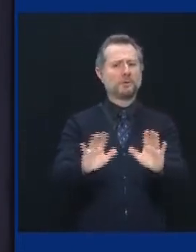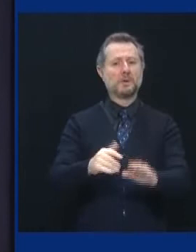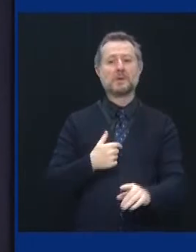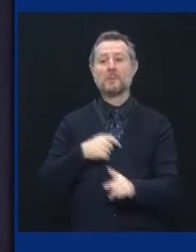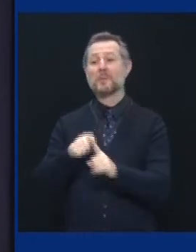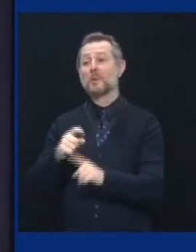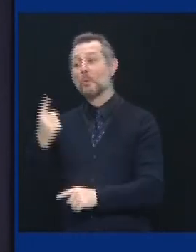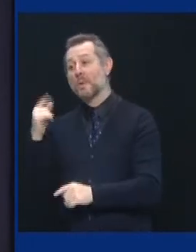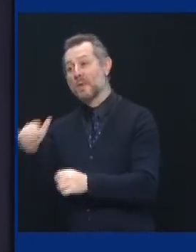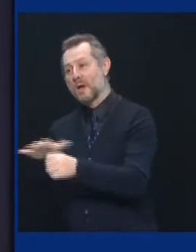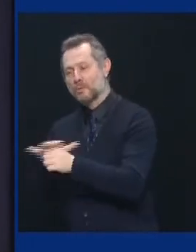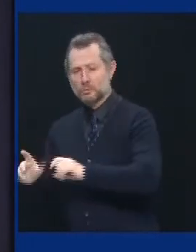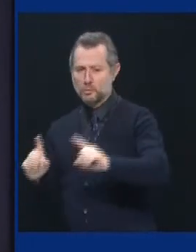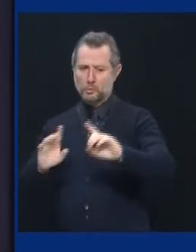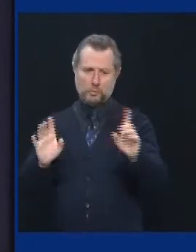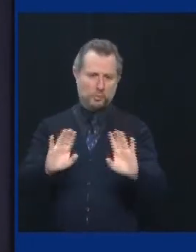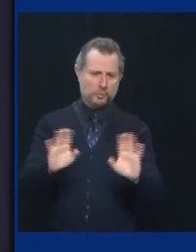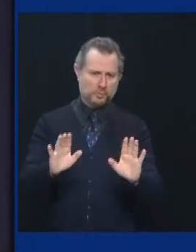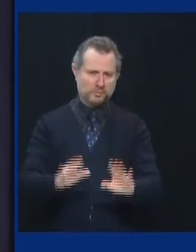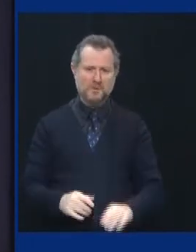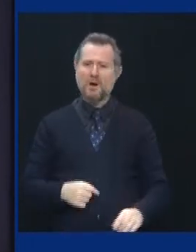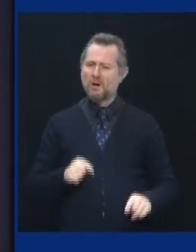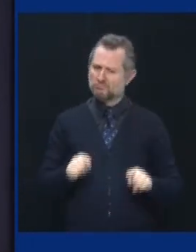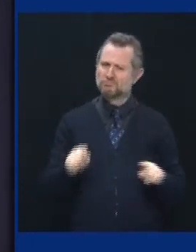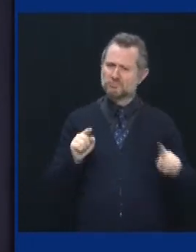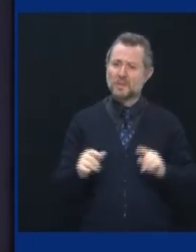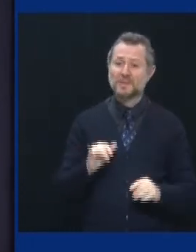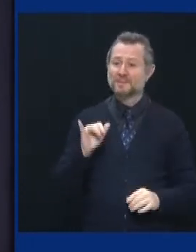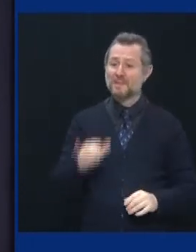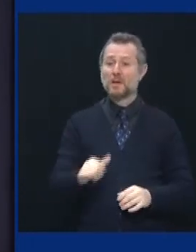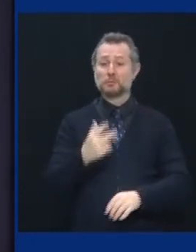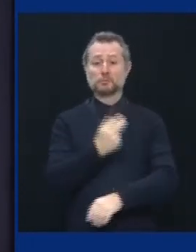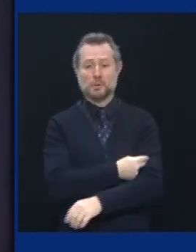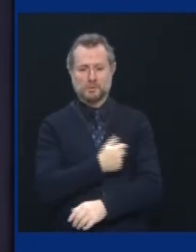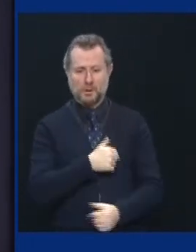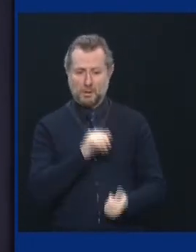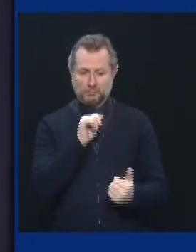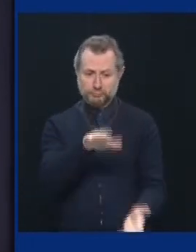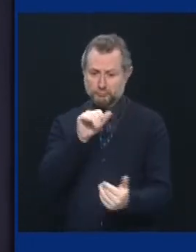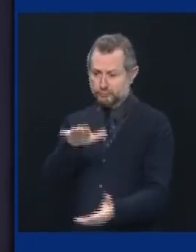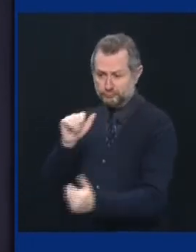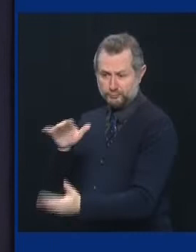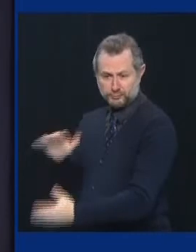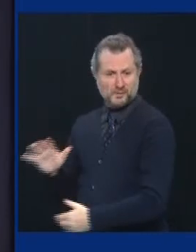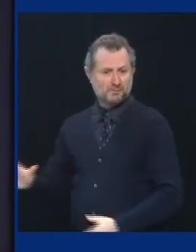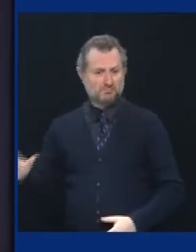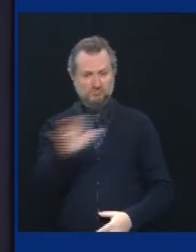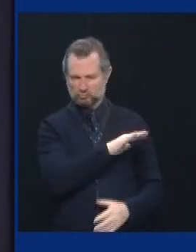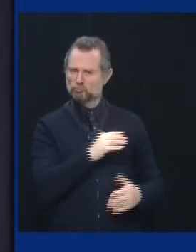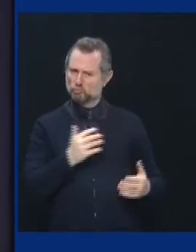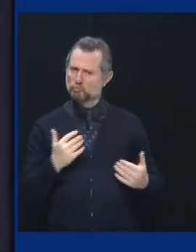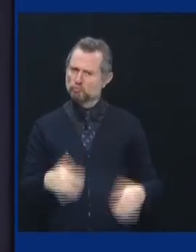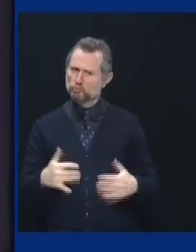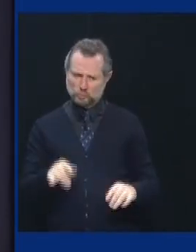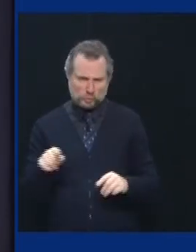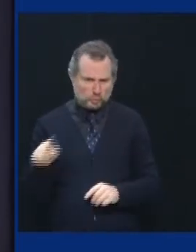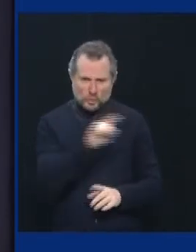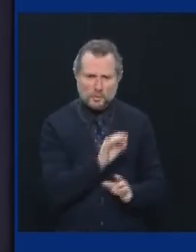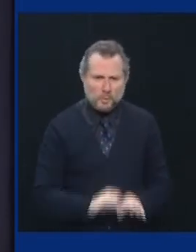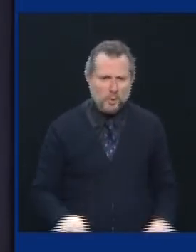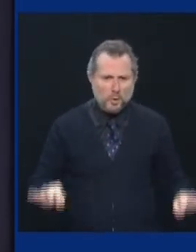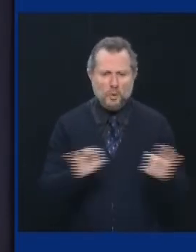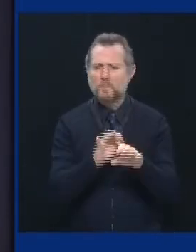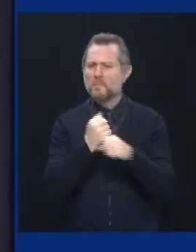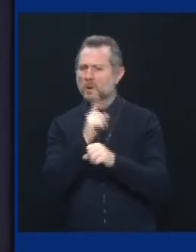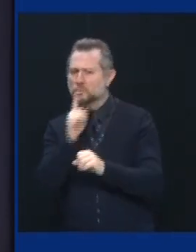regions. These are important allocations, and we want to make sure everyone is doing everything